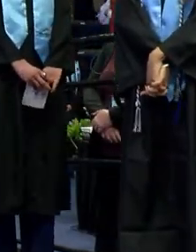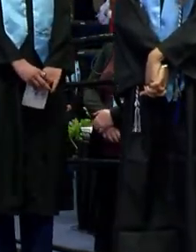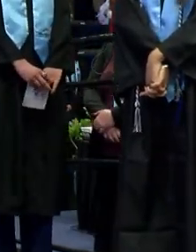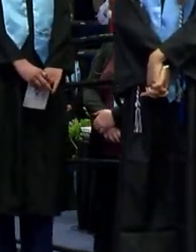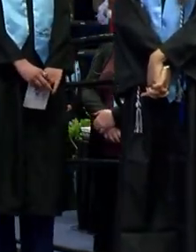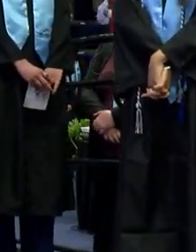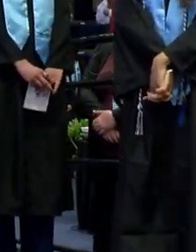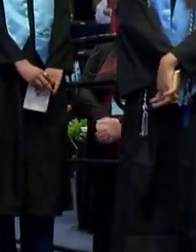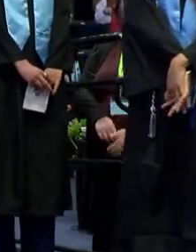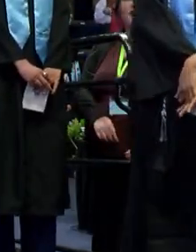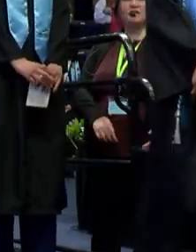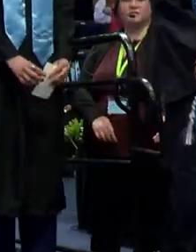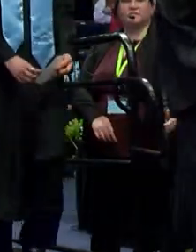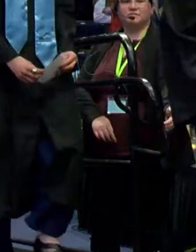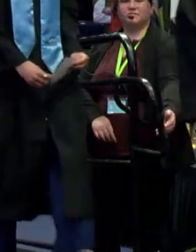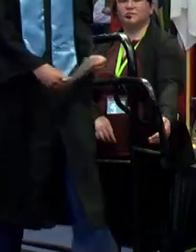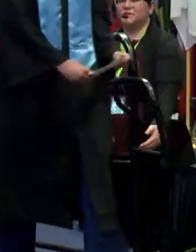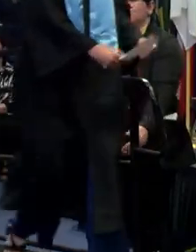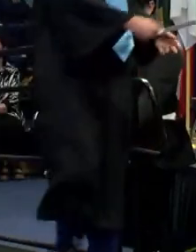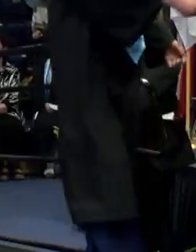Giovanna Stewart.